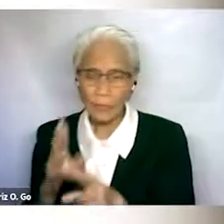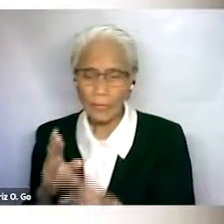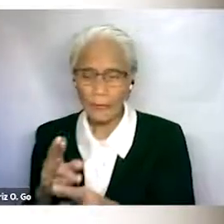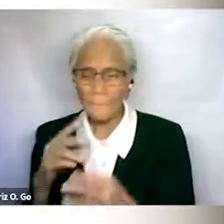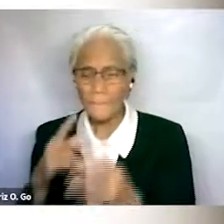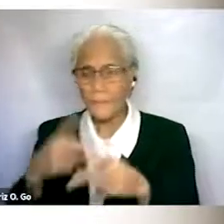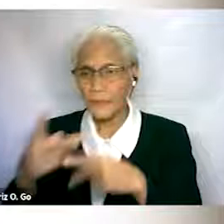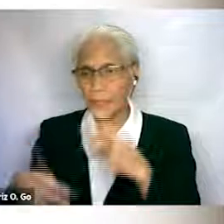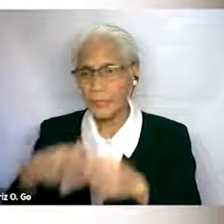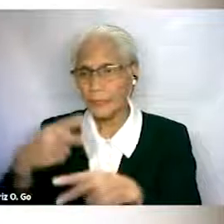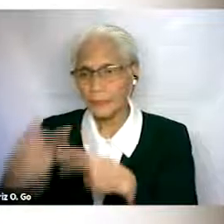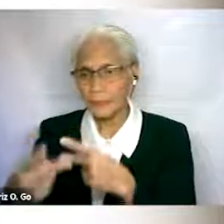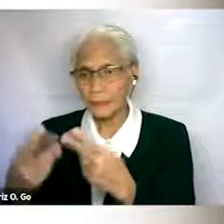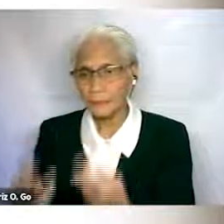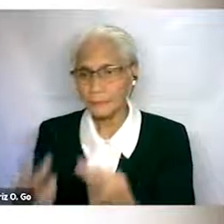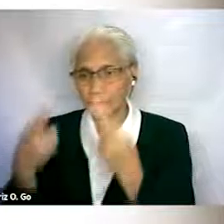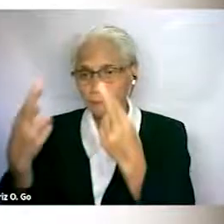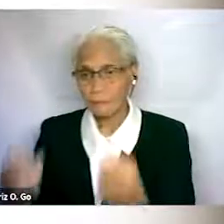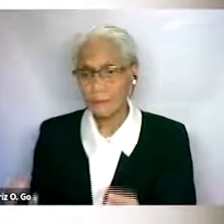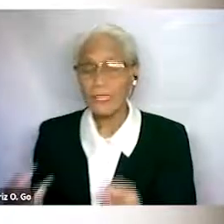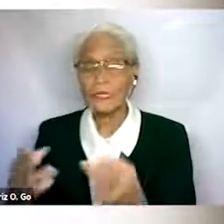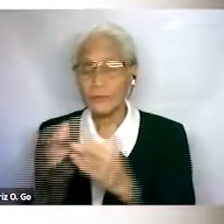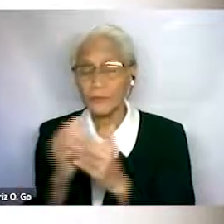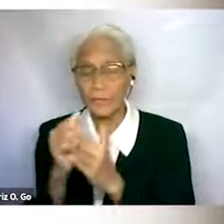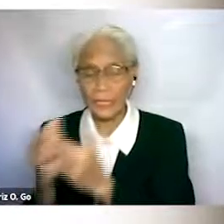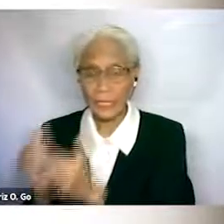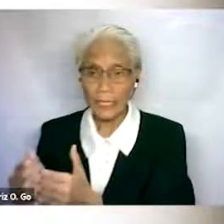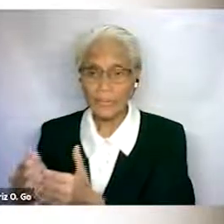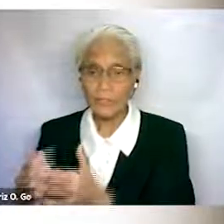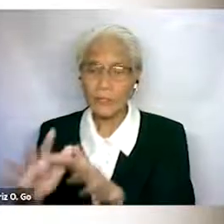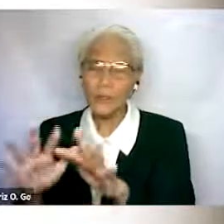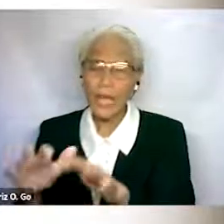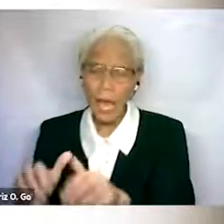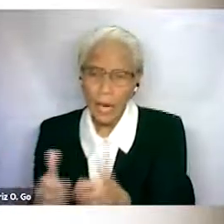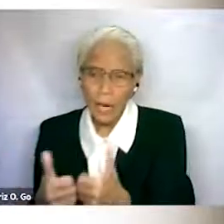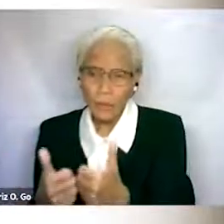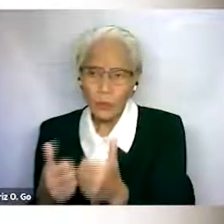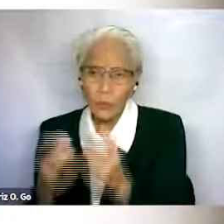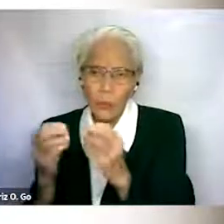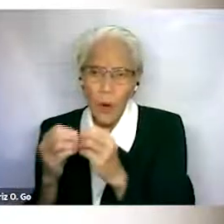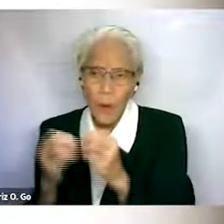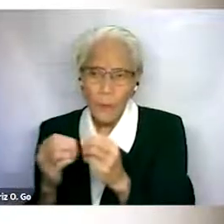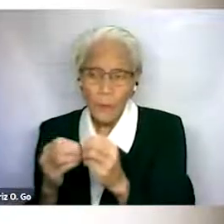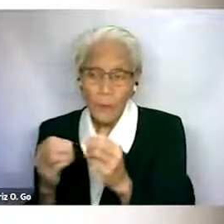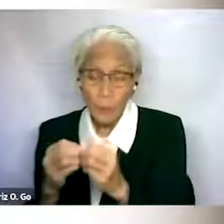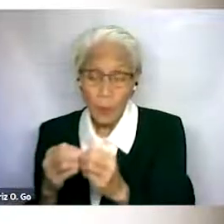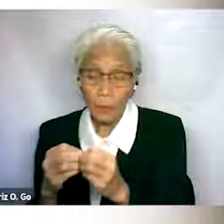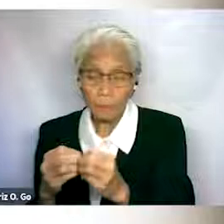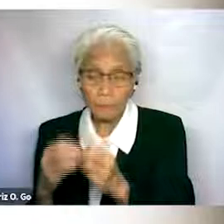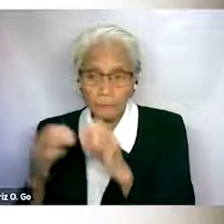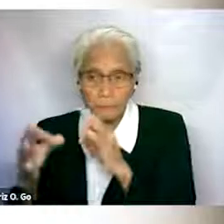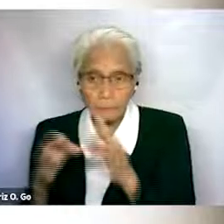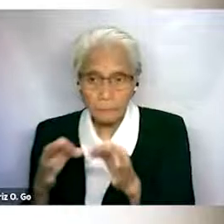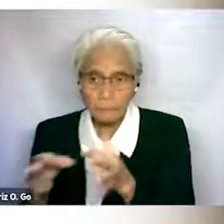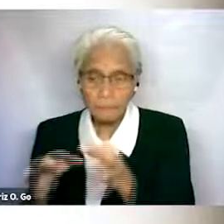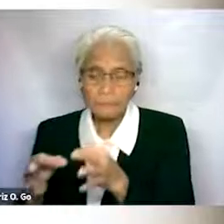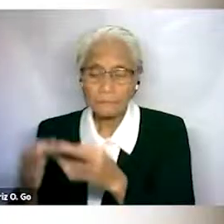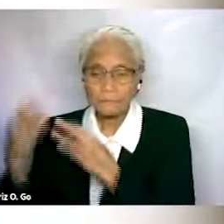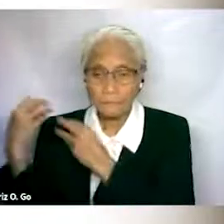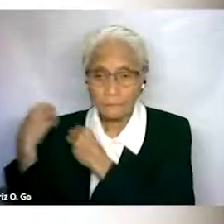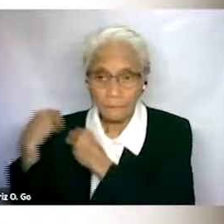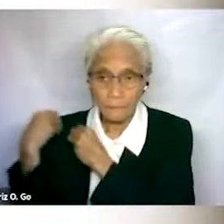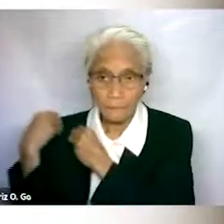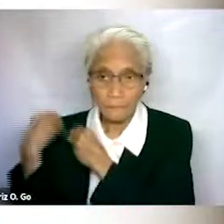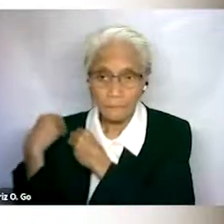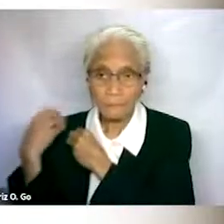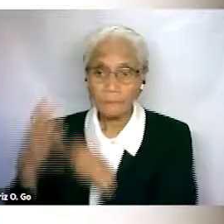they start with a list of issues prior to reporting, wherein different questions are forwarded, and these questions are addressed by the state. So